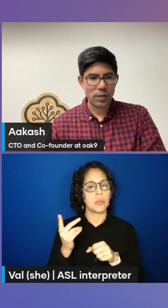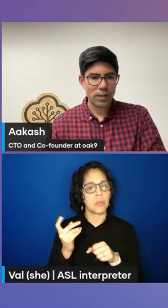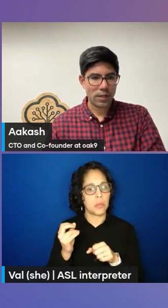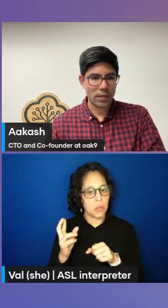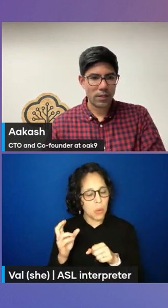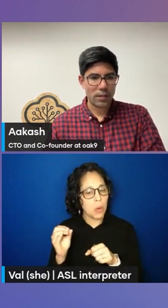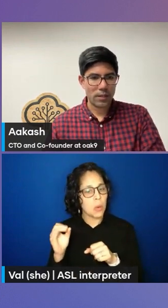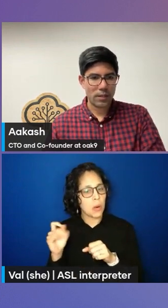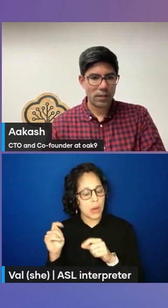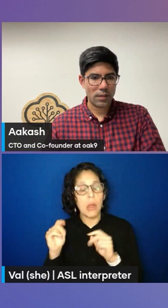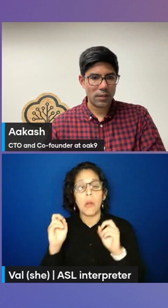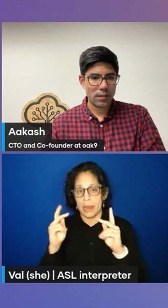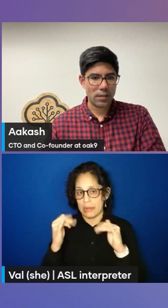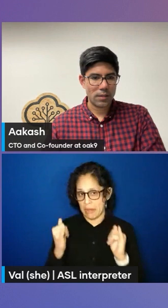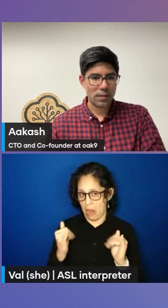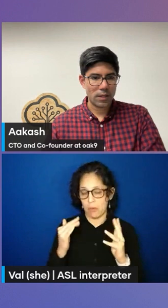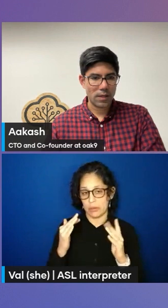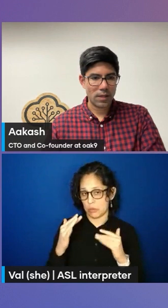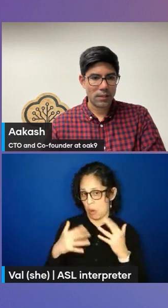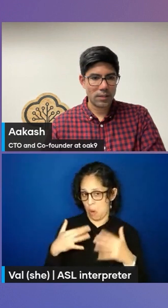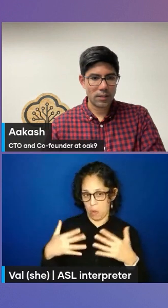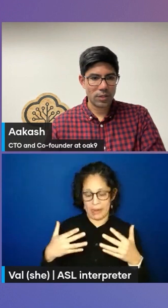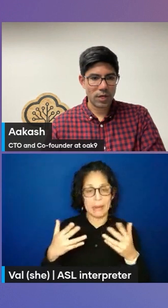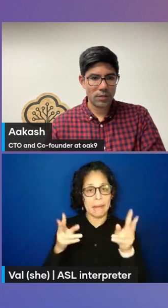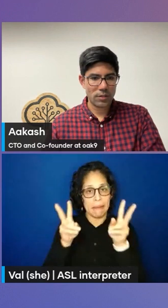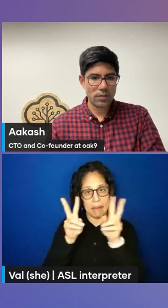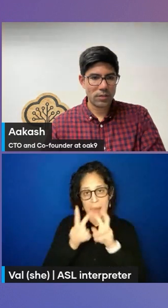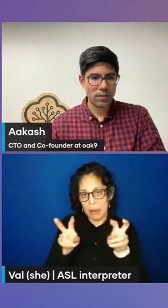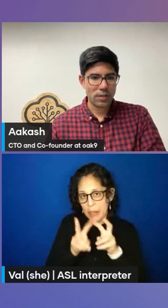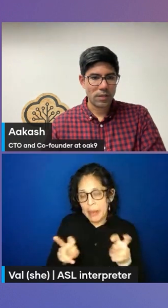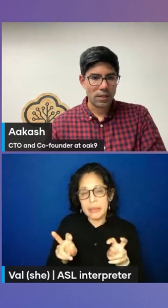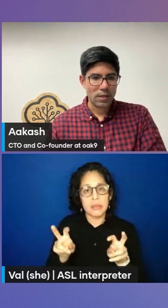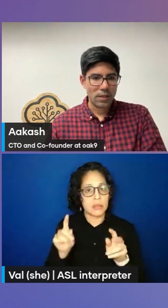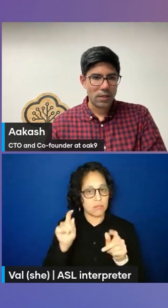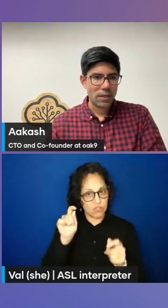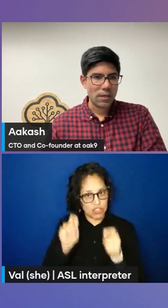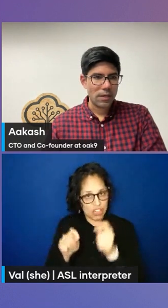it's going and analyzing the changes.